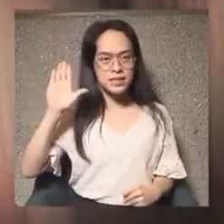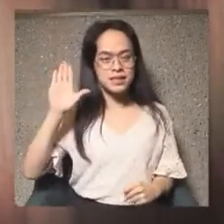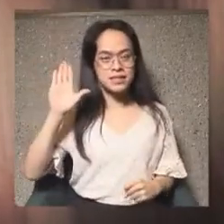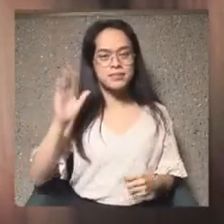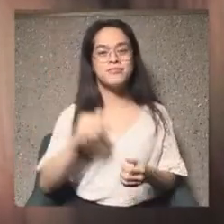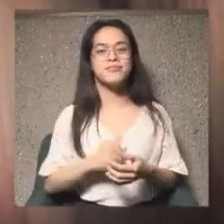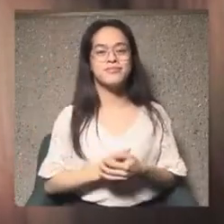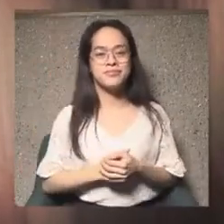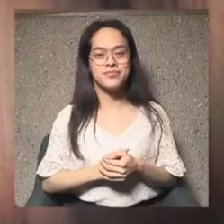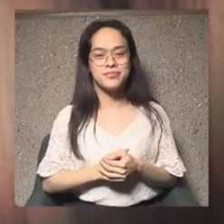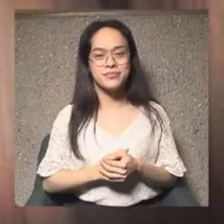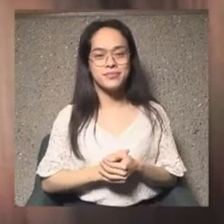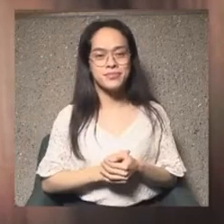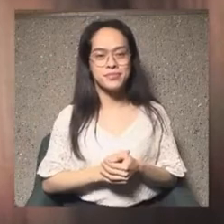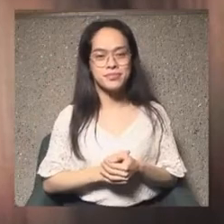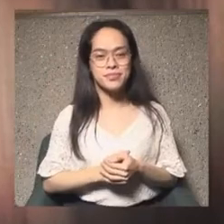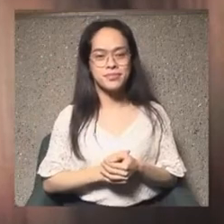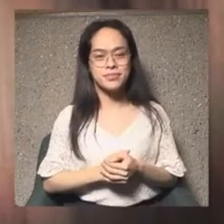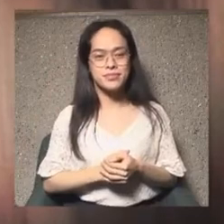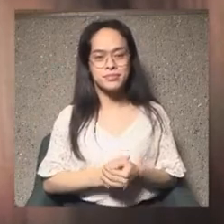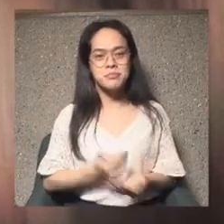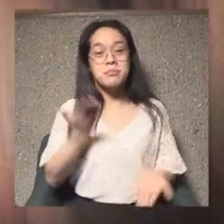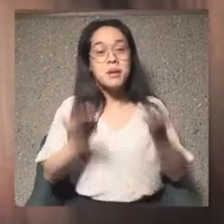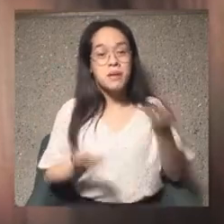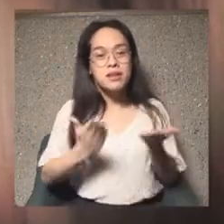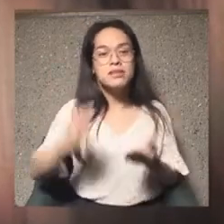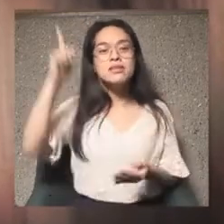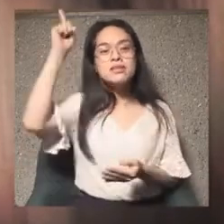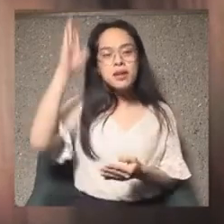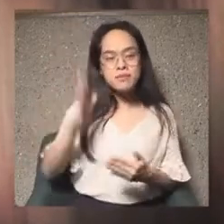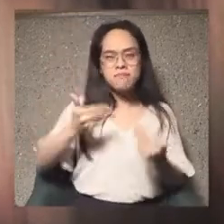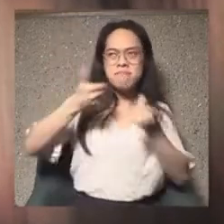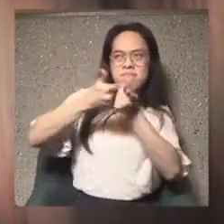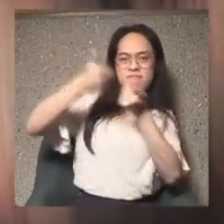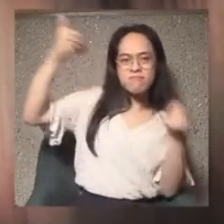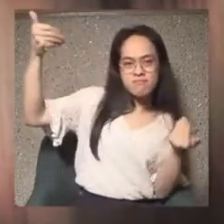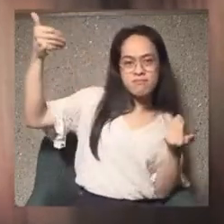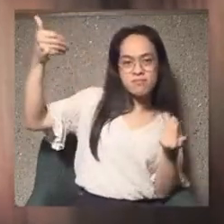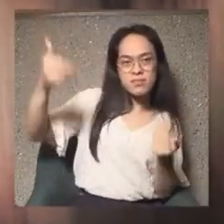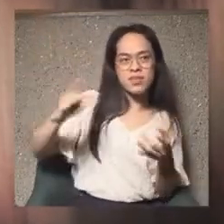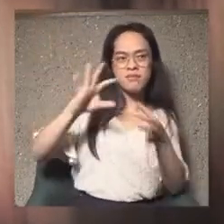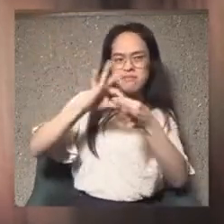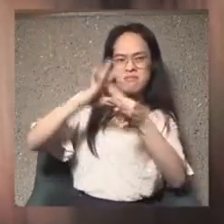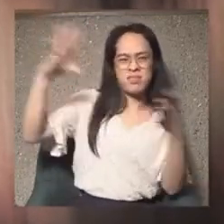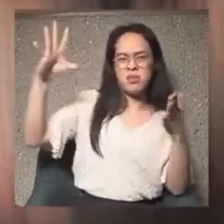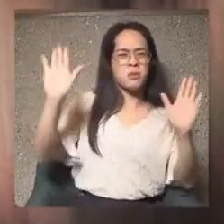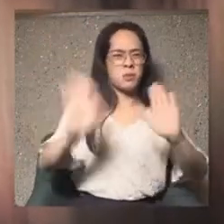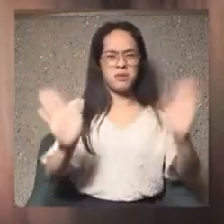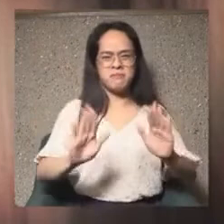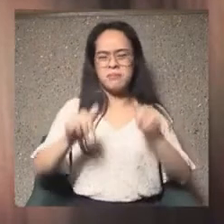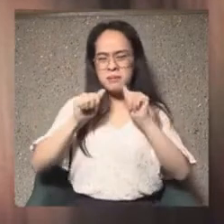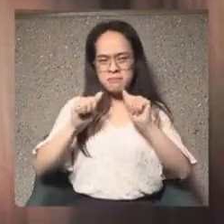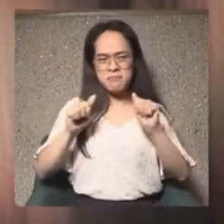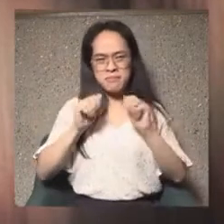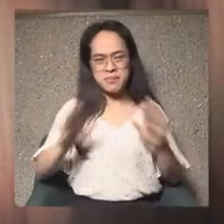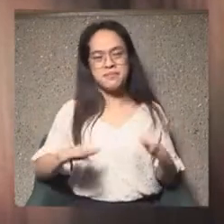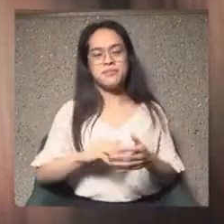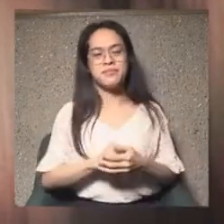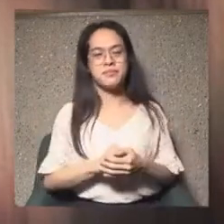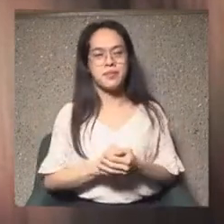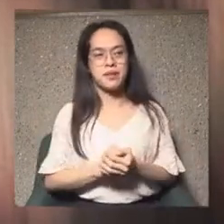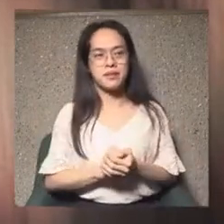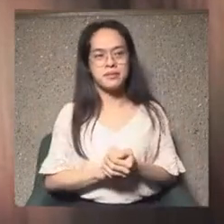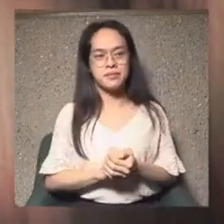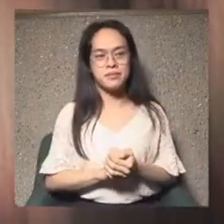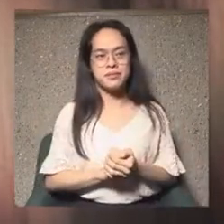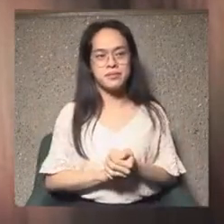God could have just walked away from giving you the blessing. Sobra ka na.